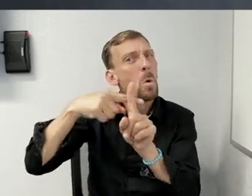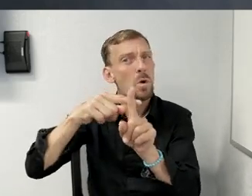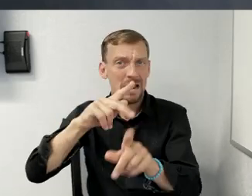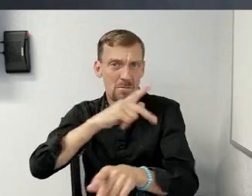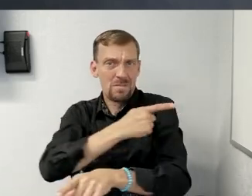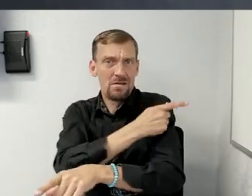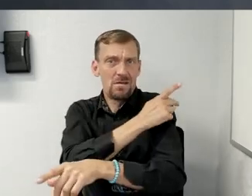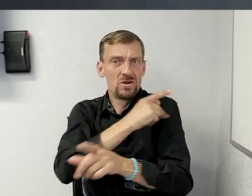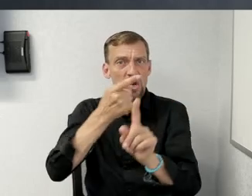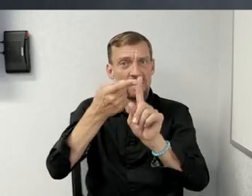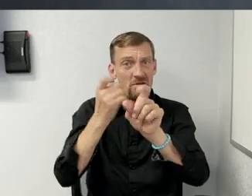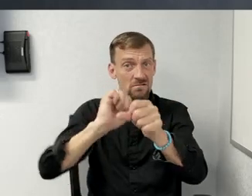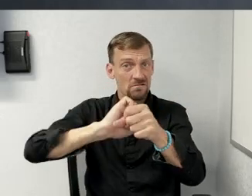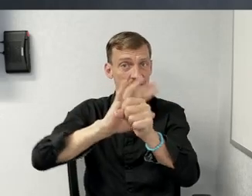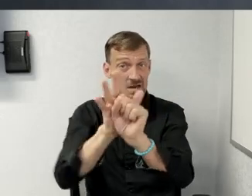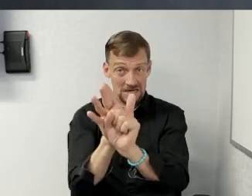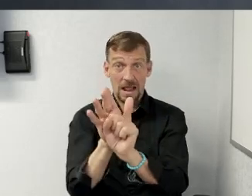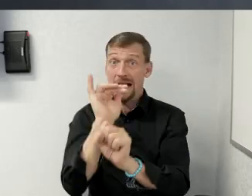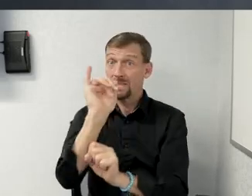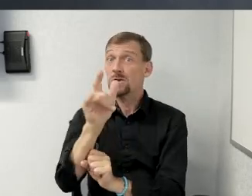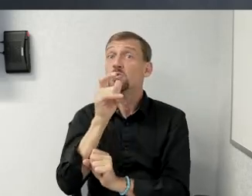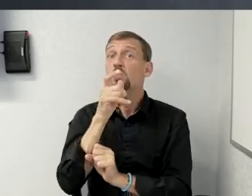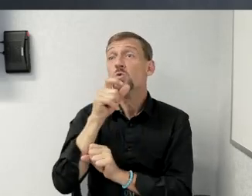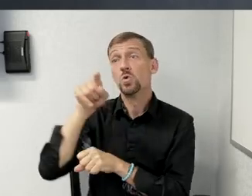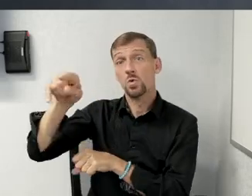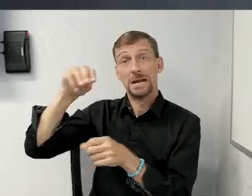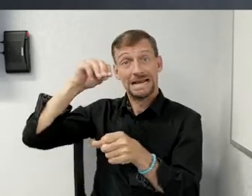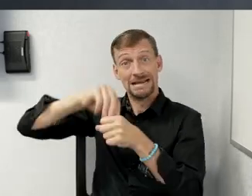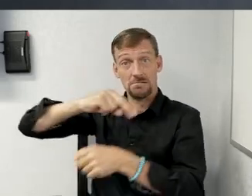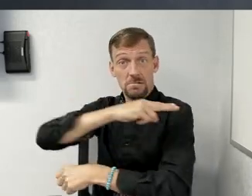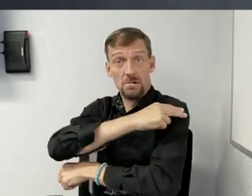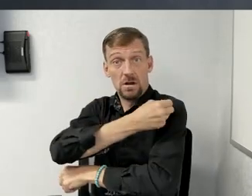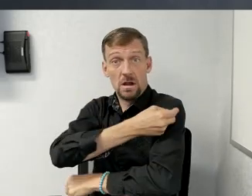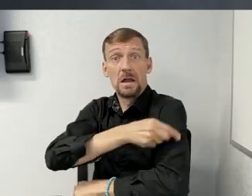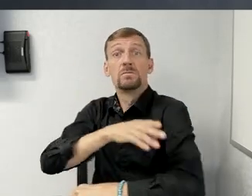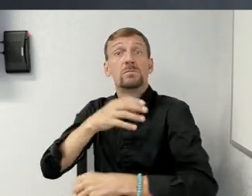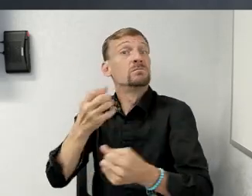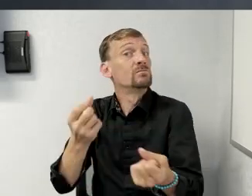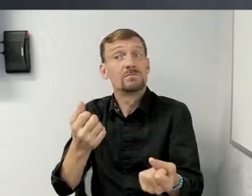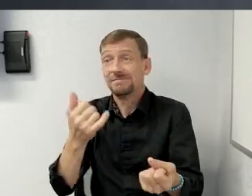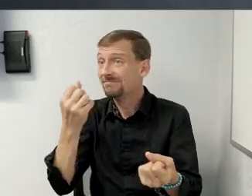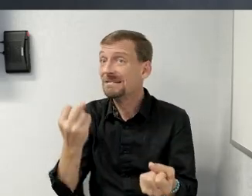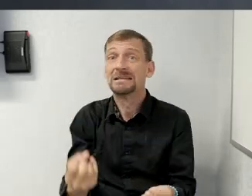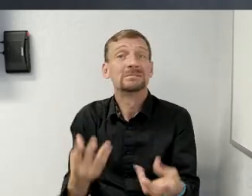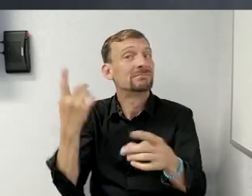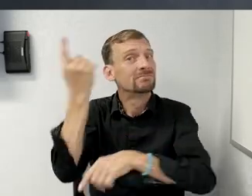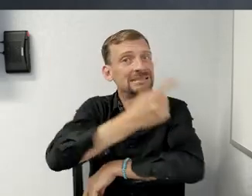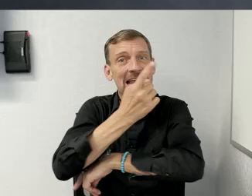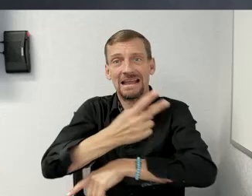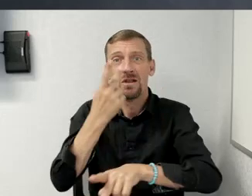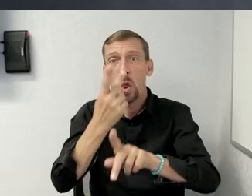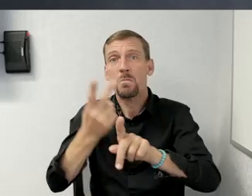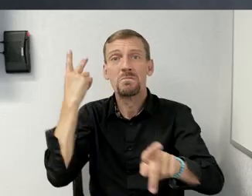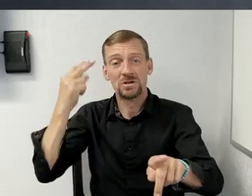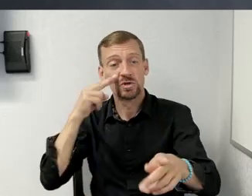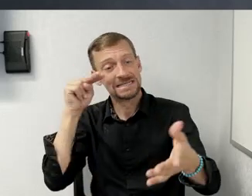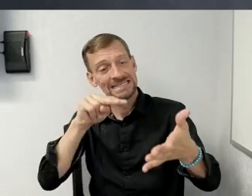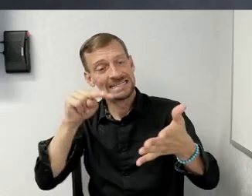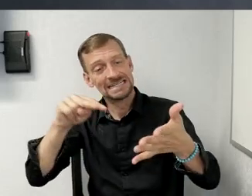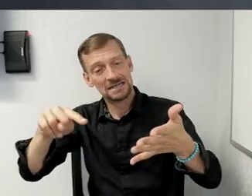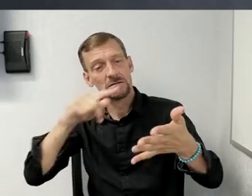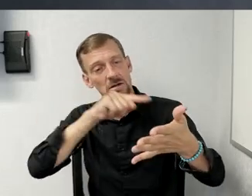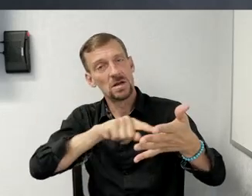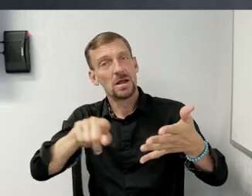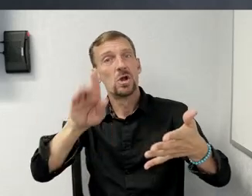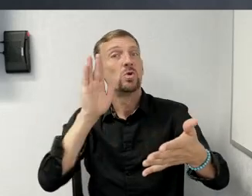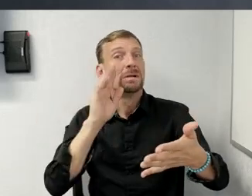patients are that are in the hospital, one of the two hospitals, on any given day. And you'll see that, as you would expect, it